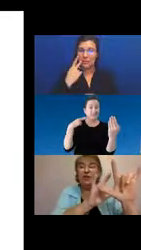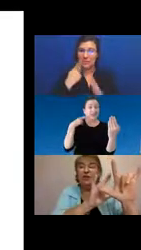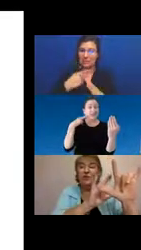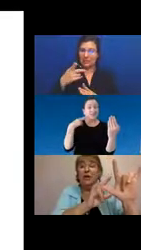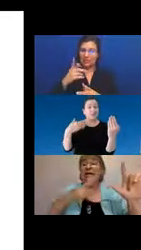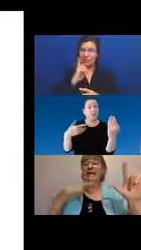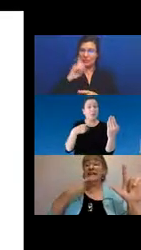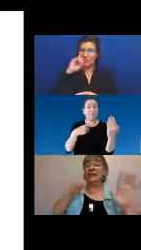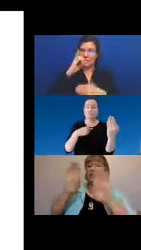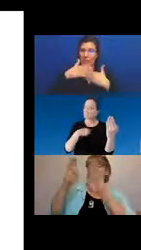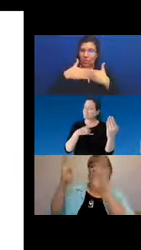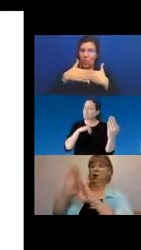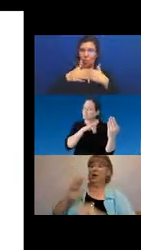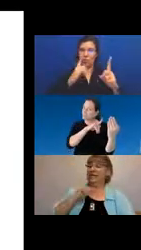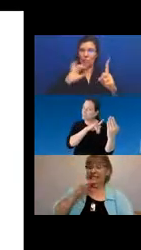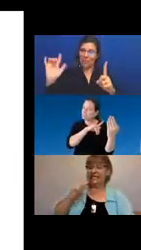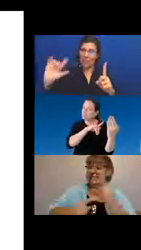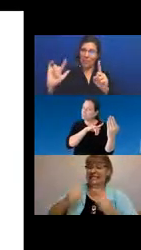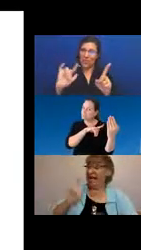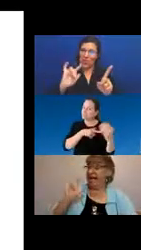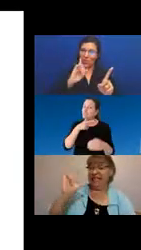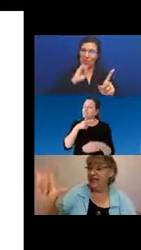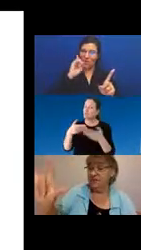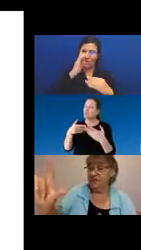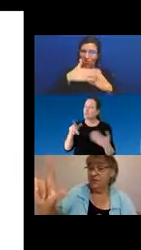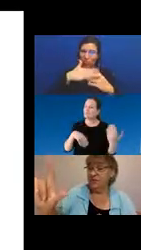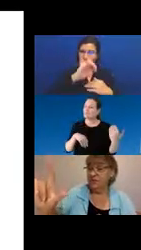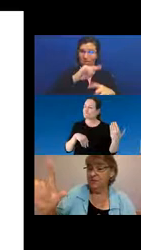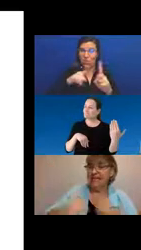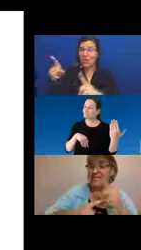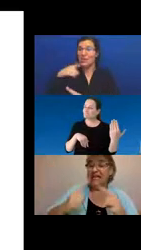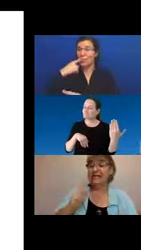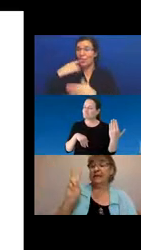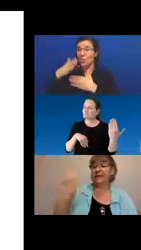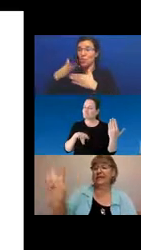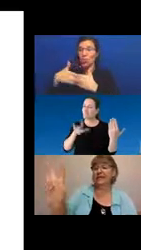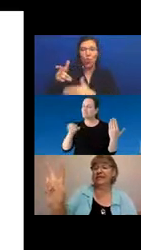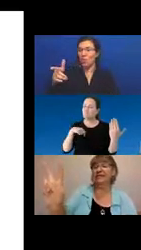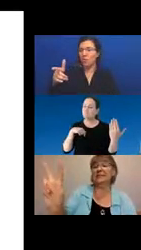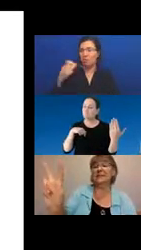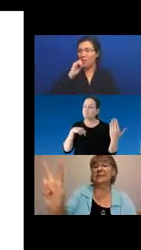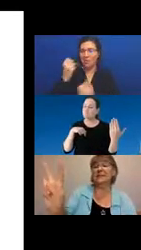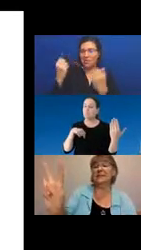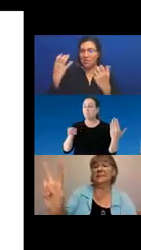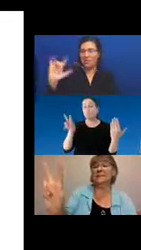love you. The hearing door, he doesn't sign love you. He signs peace